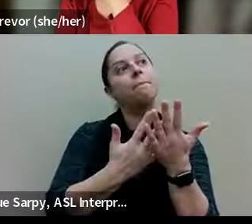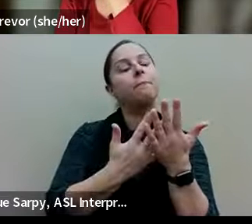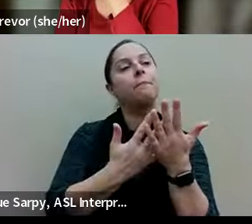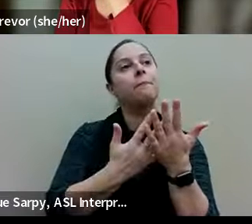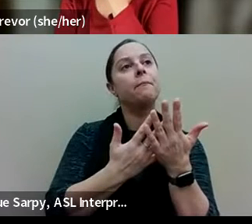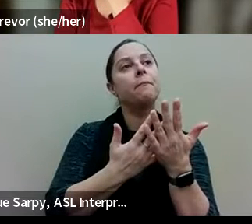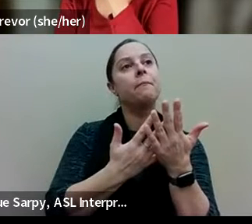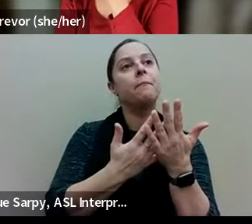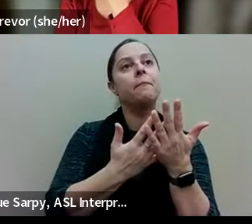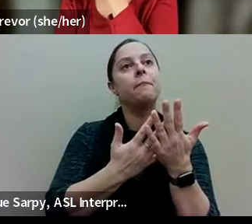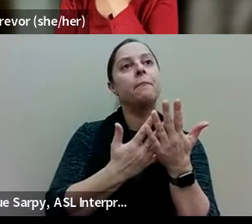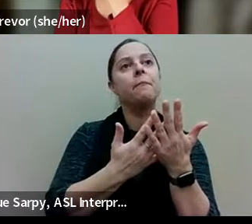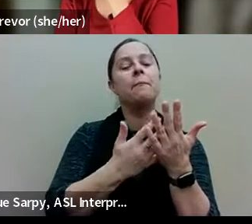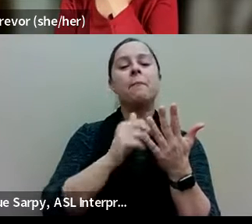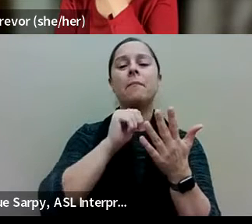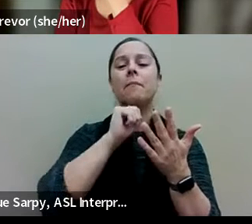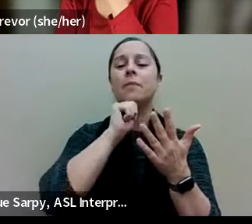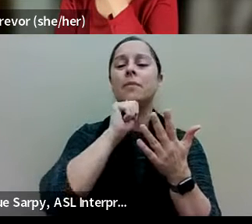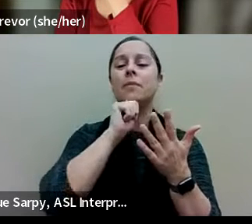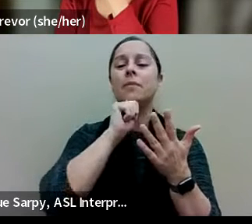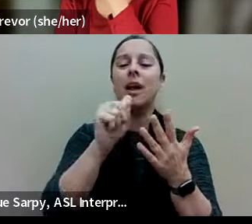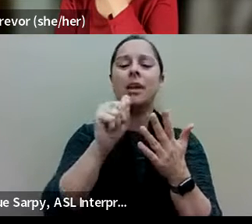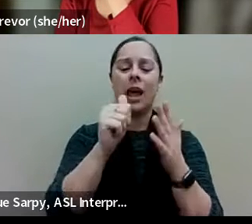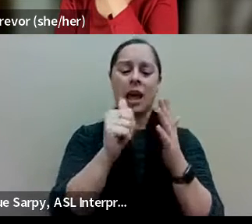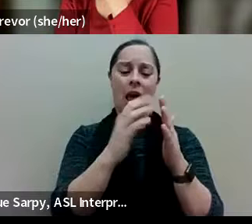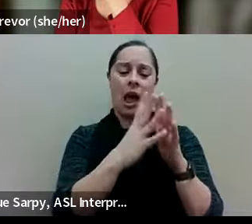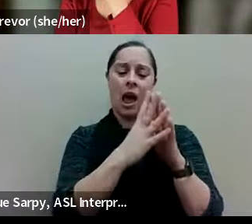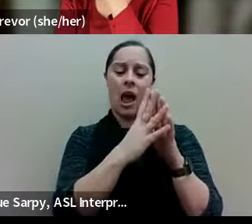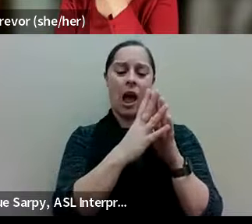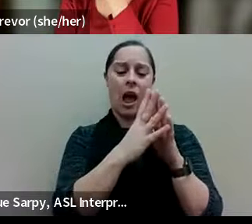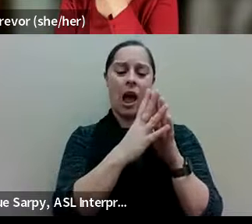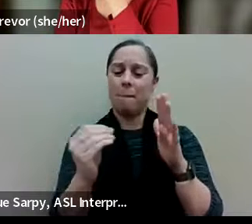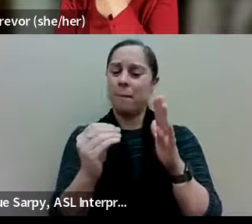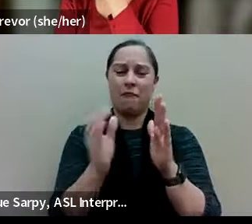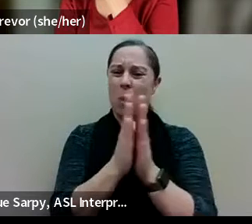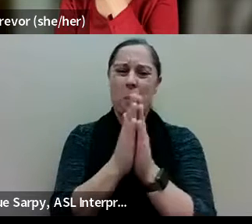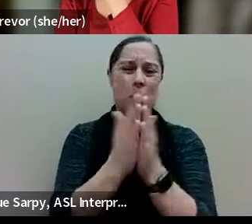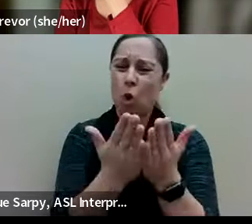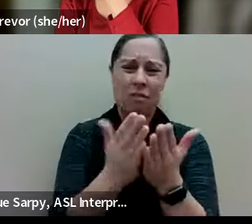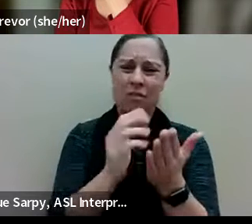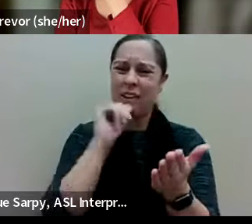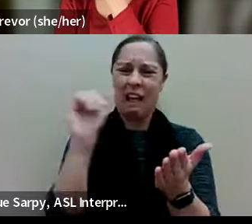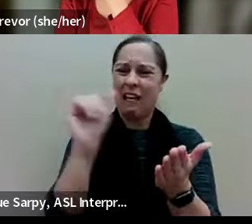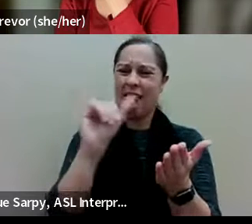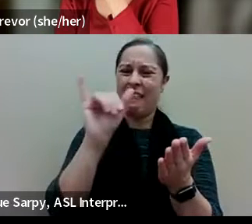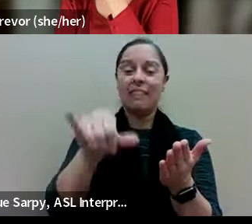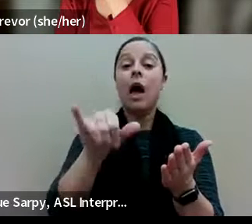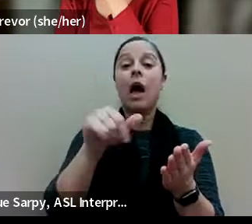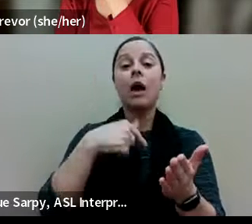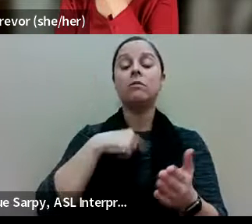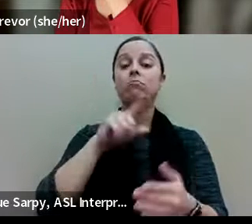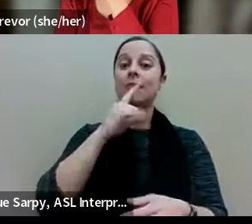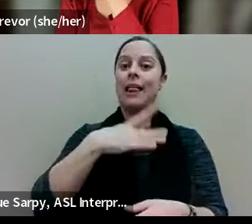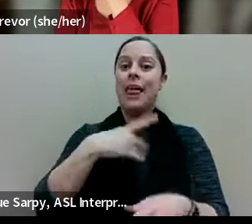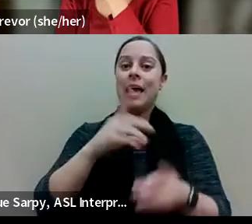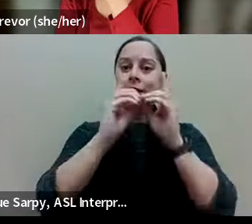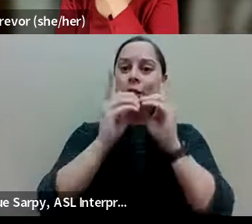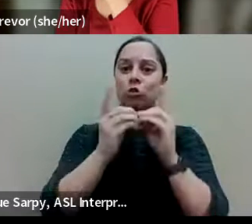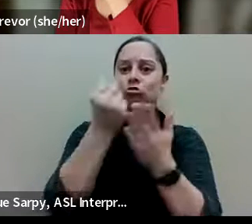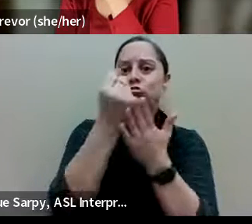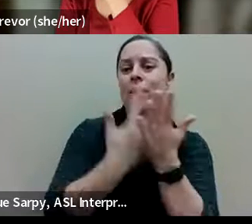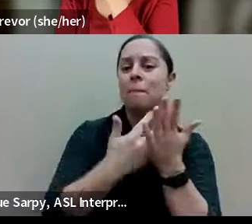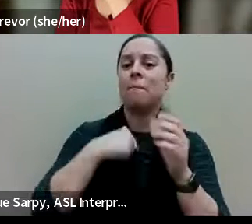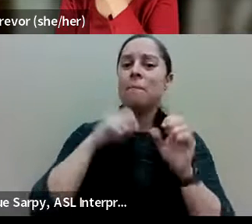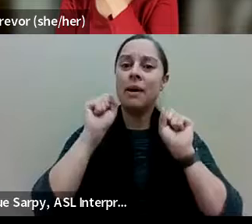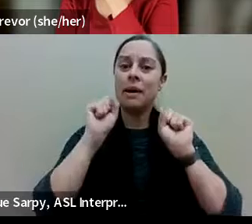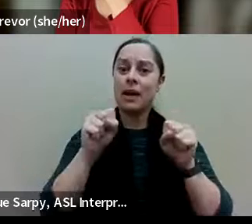not like a copy of a book or something like that. I appreciate true digital scripts where I can, make things